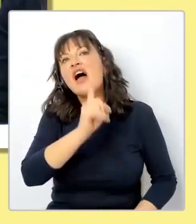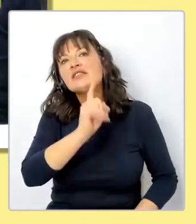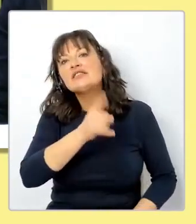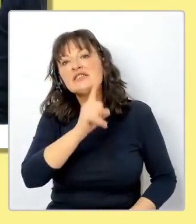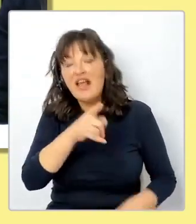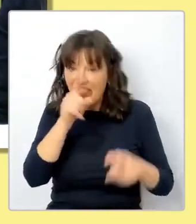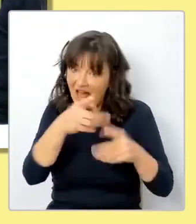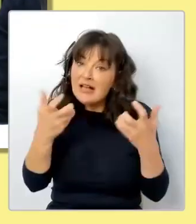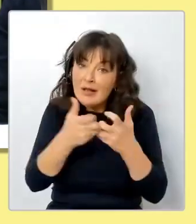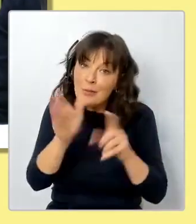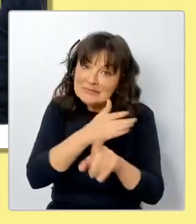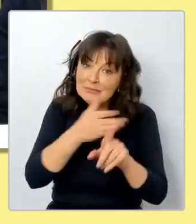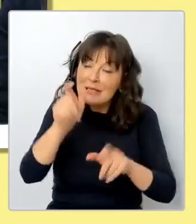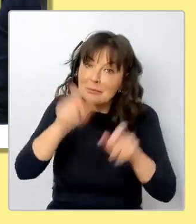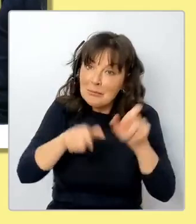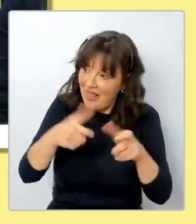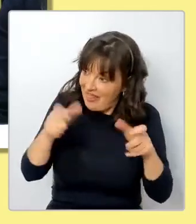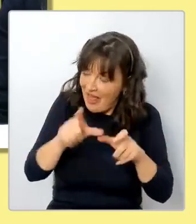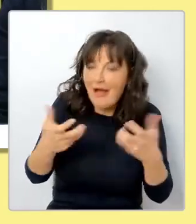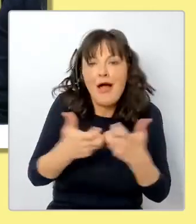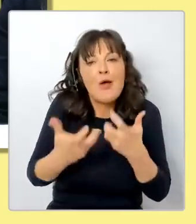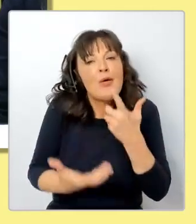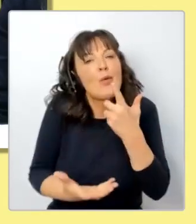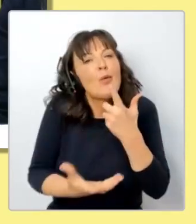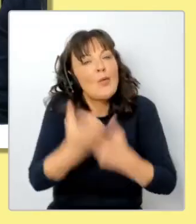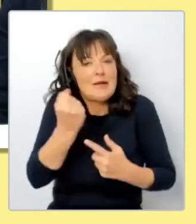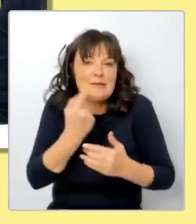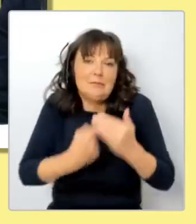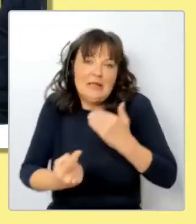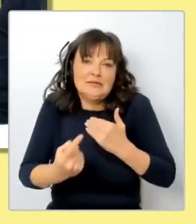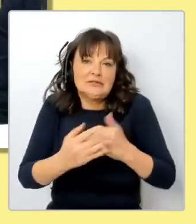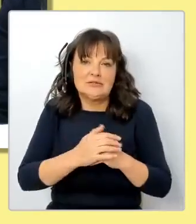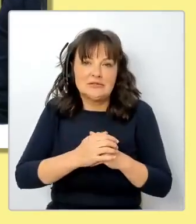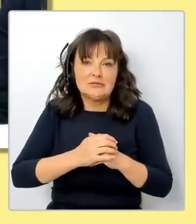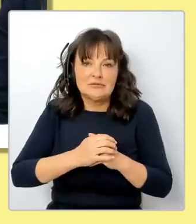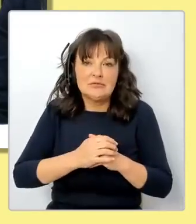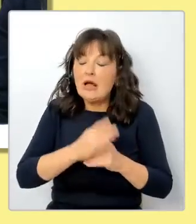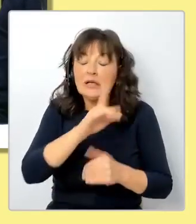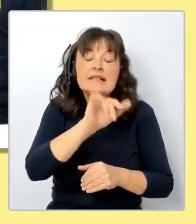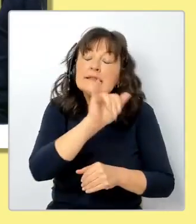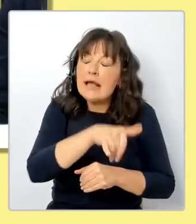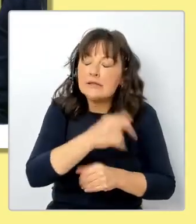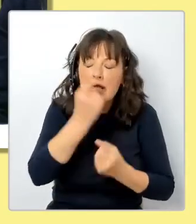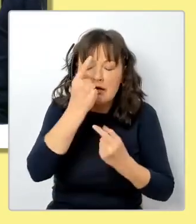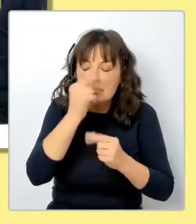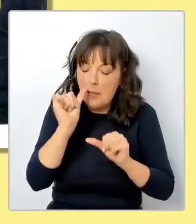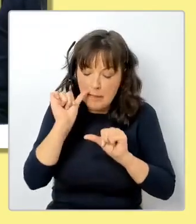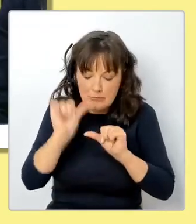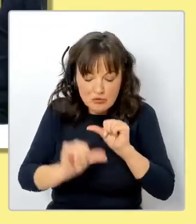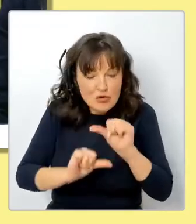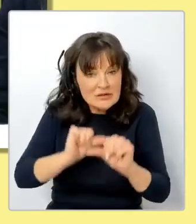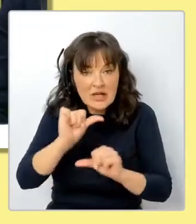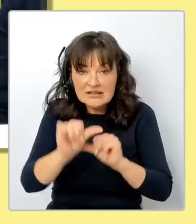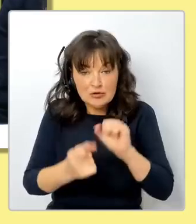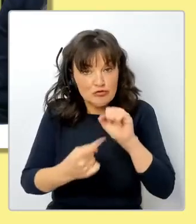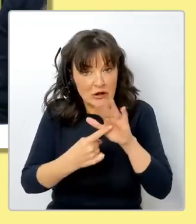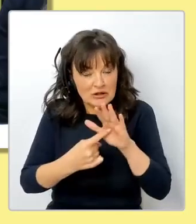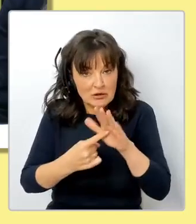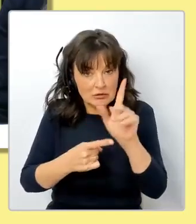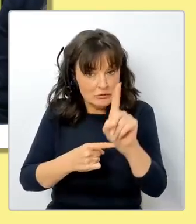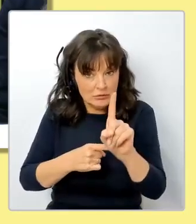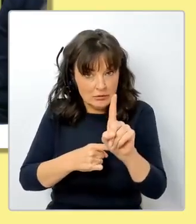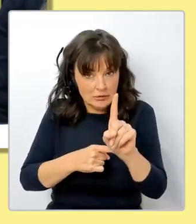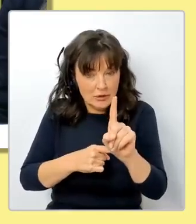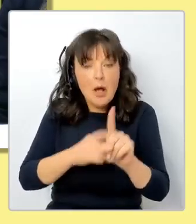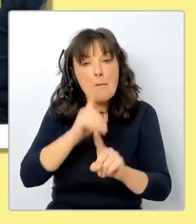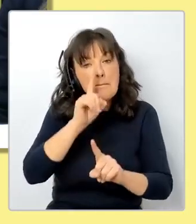The process is critical. I get that. The process is critical. But I actually think the process almost, not quite, takes